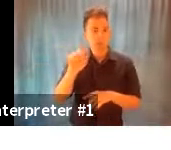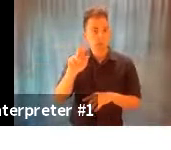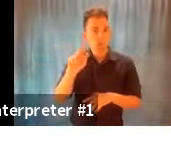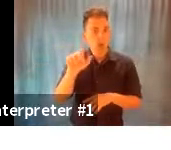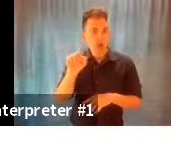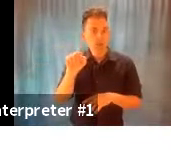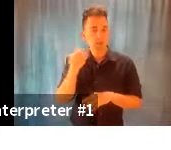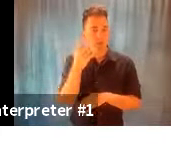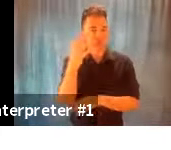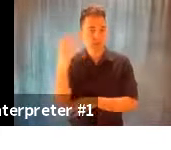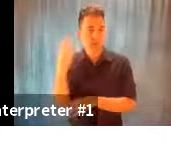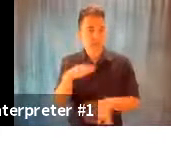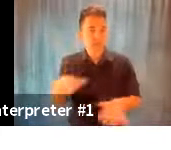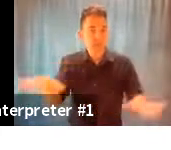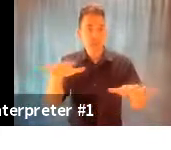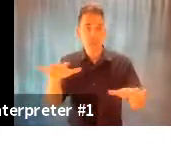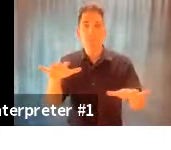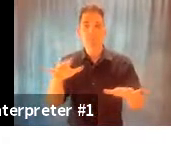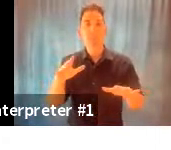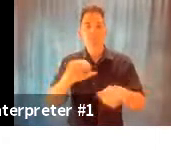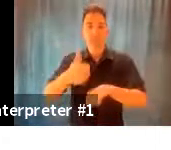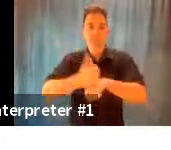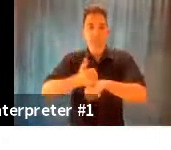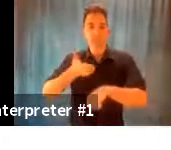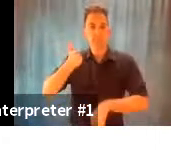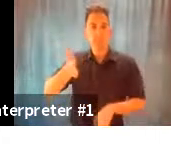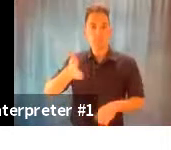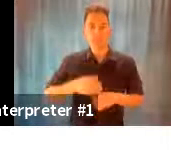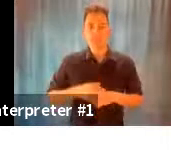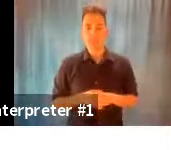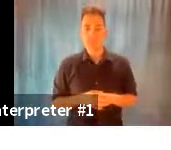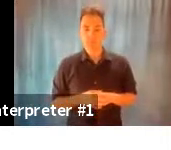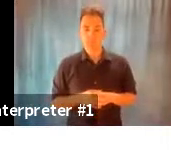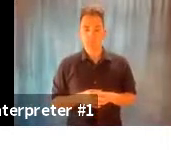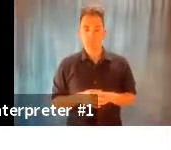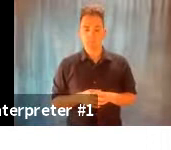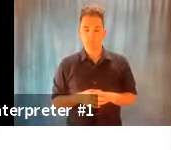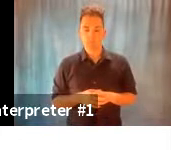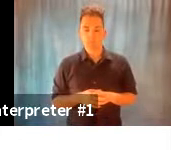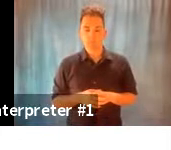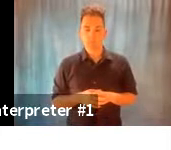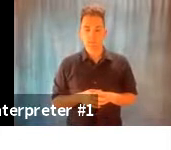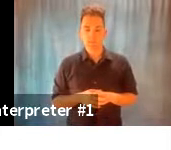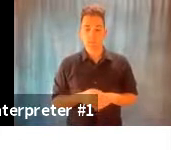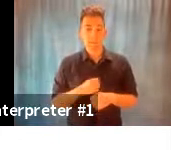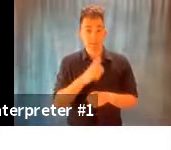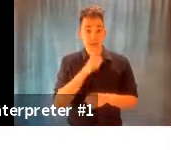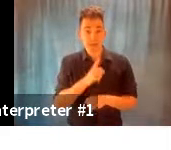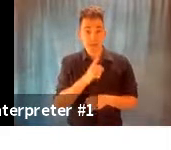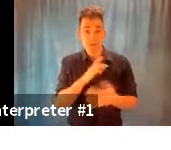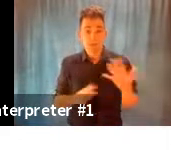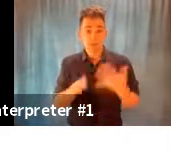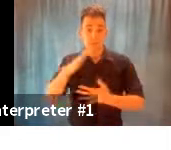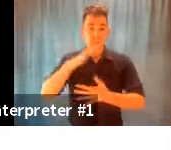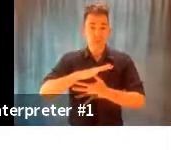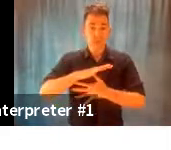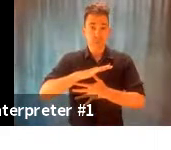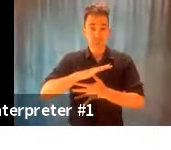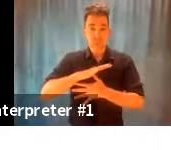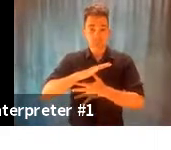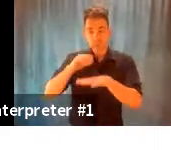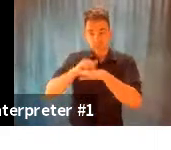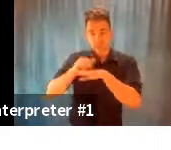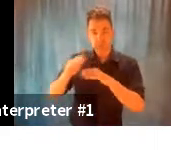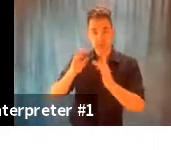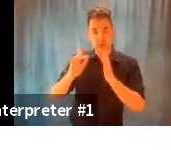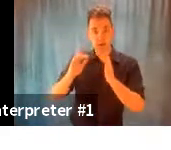sure that we are giving priority installation to parks and community centers that are located in